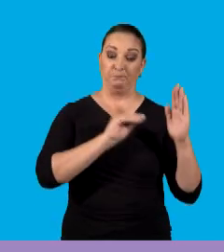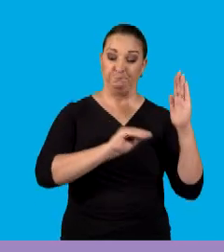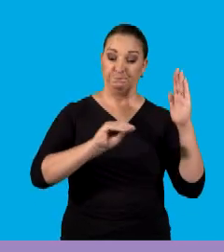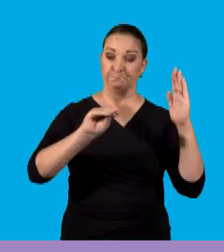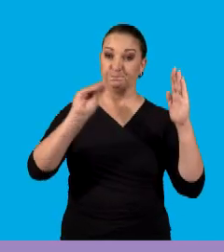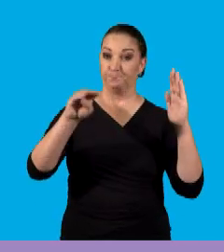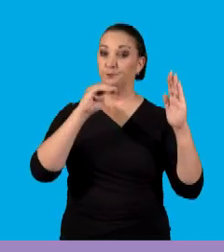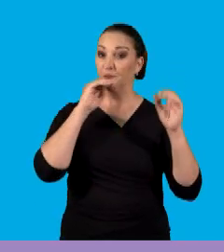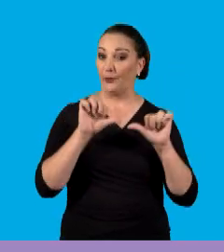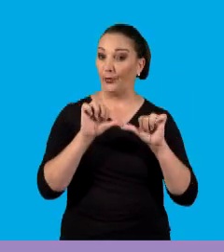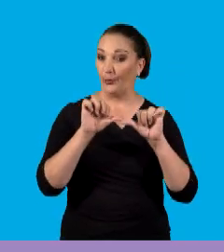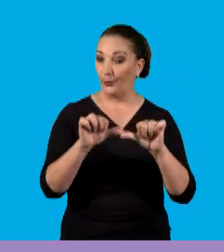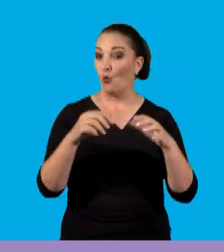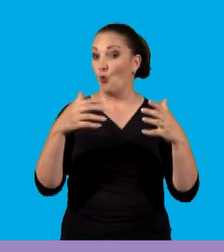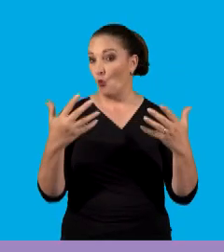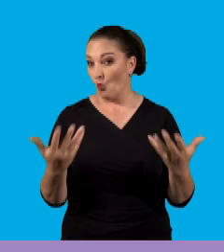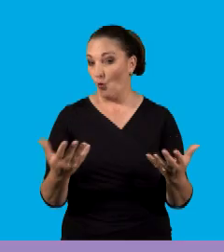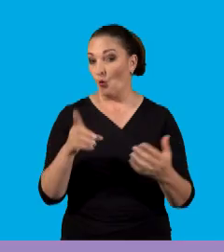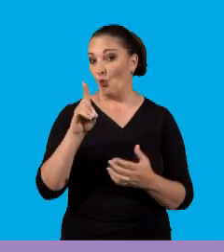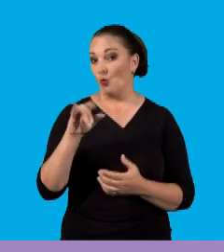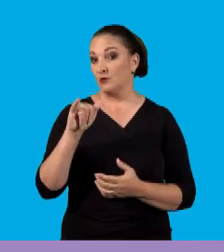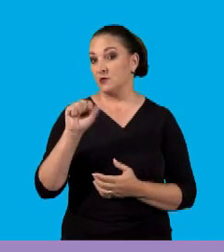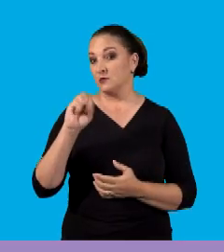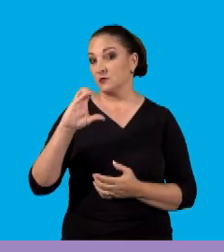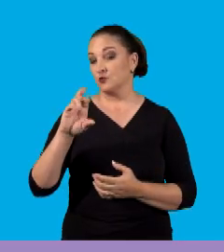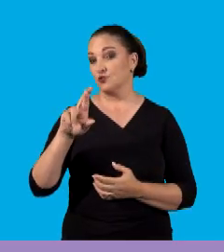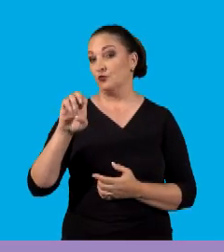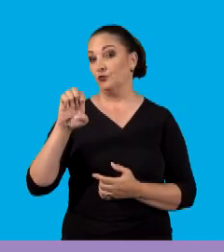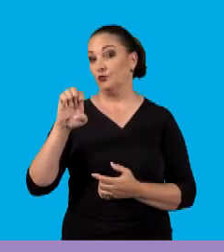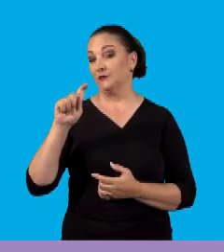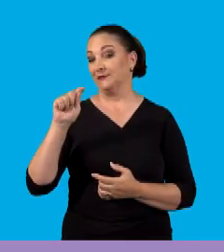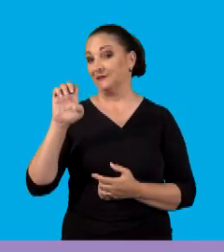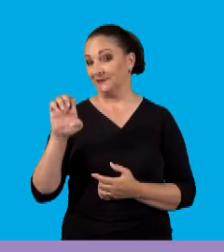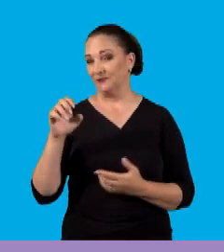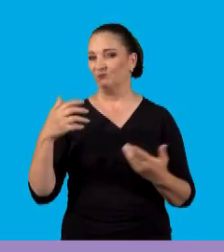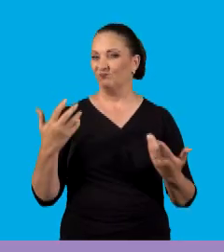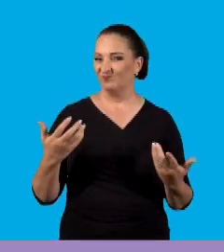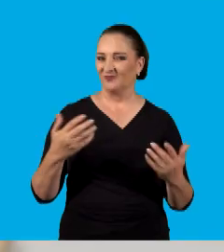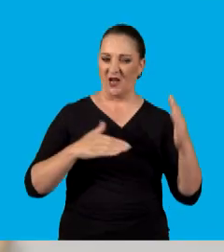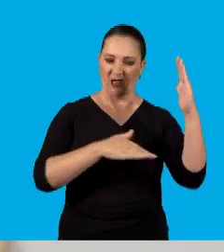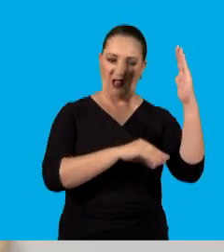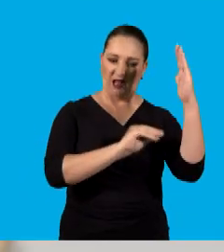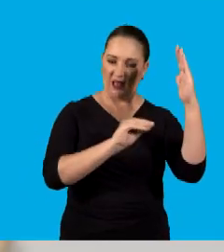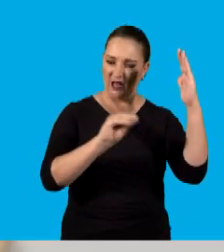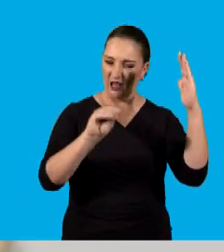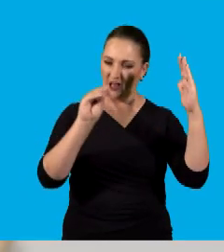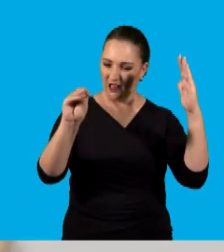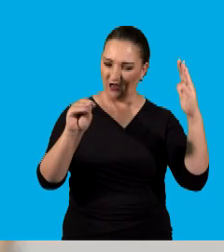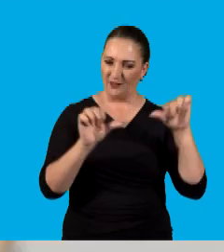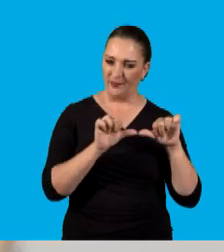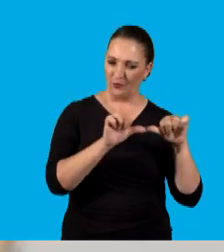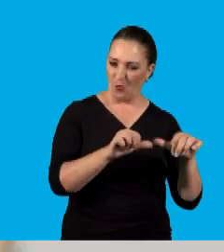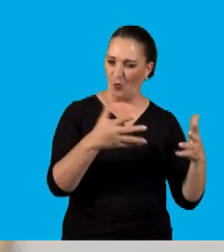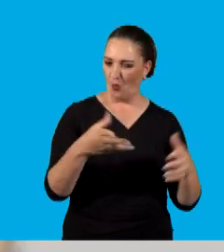data continuous or discrete? Explain. Well, what type of data is discrete and what type of data